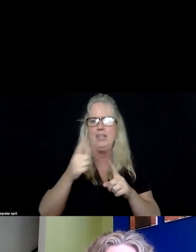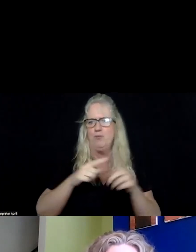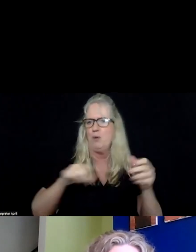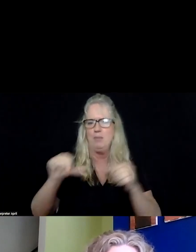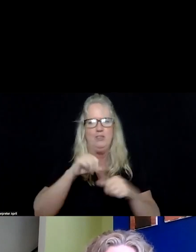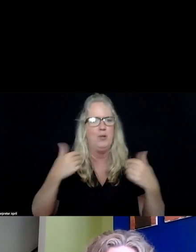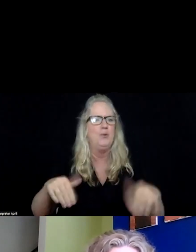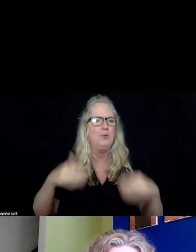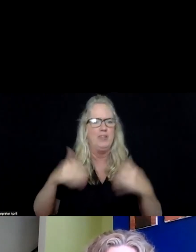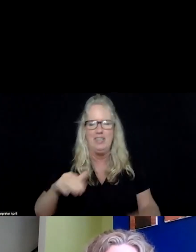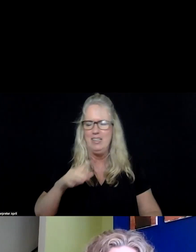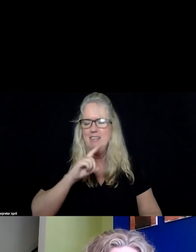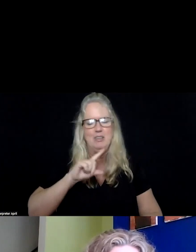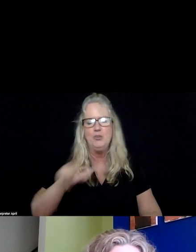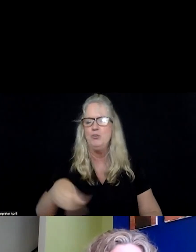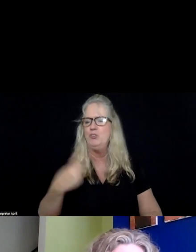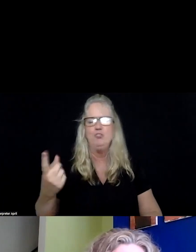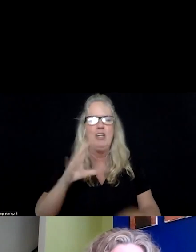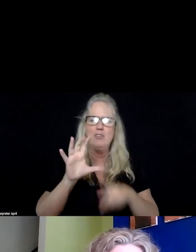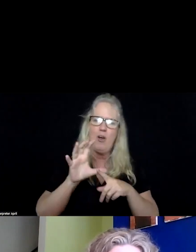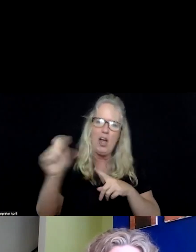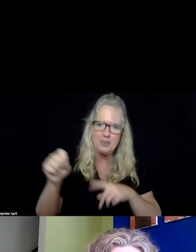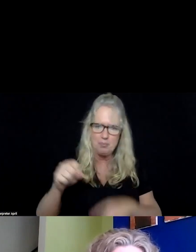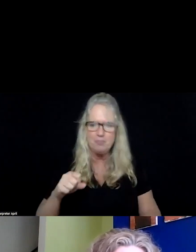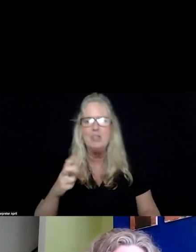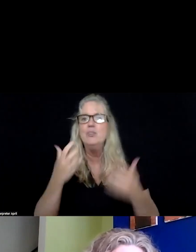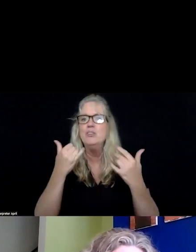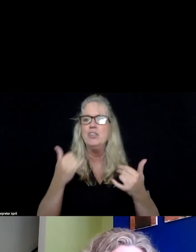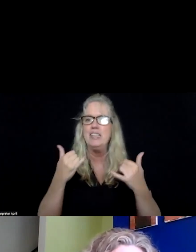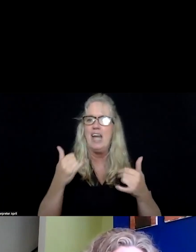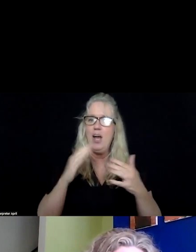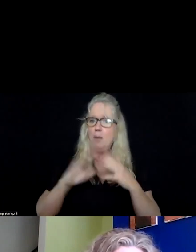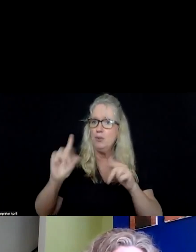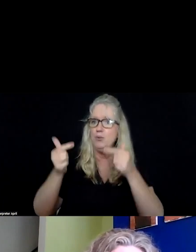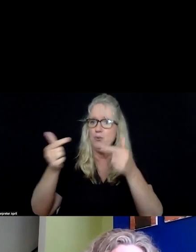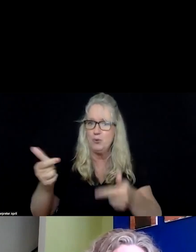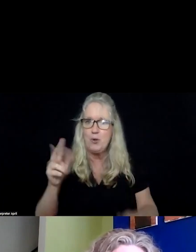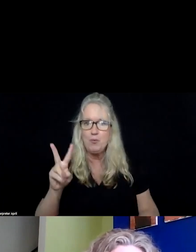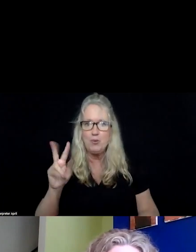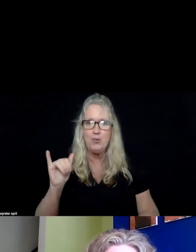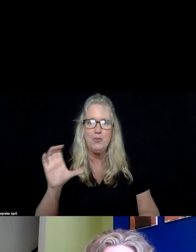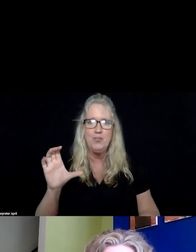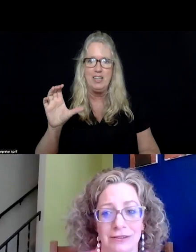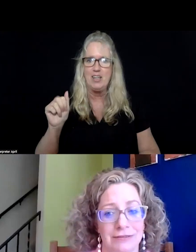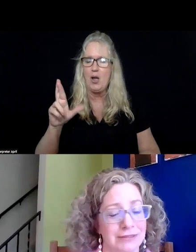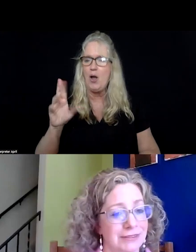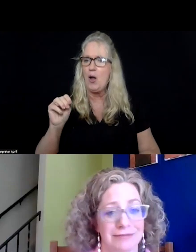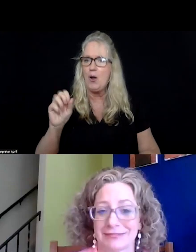ours is just awesome. We now want to turn it over to Vic Armstrong.